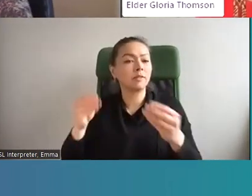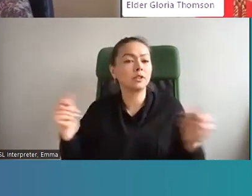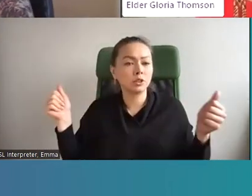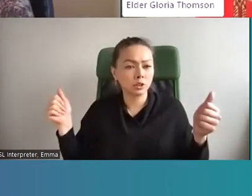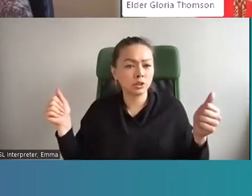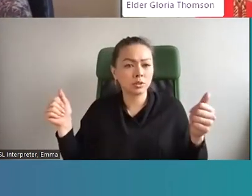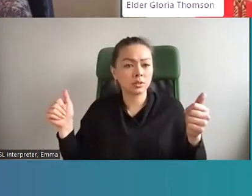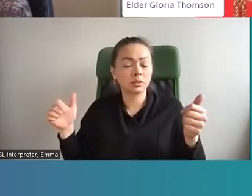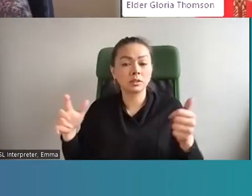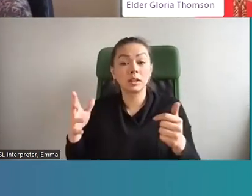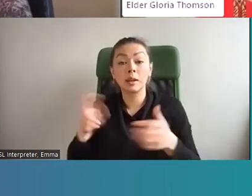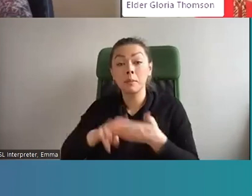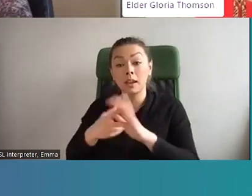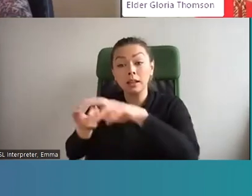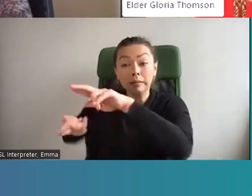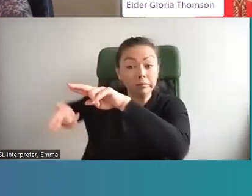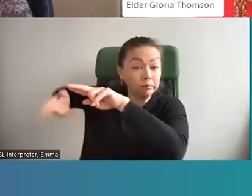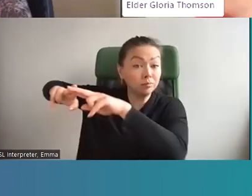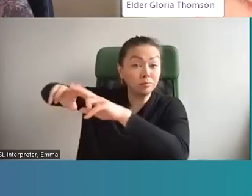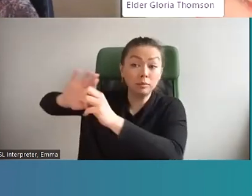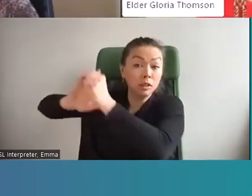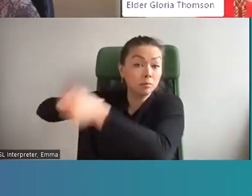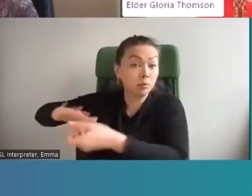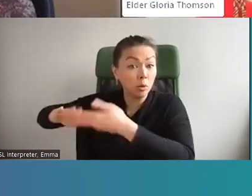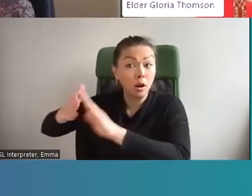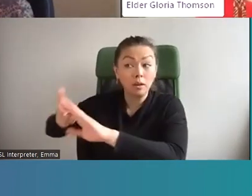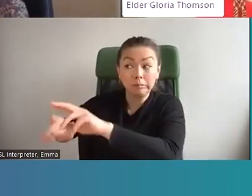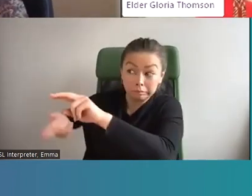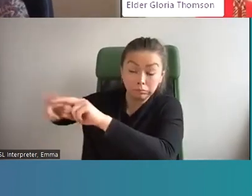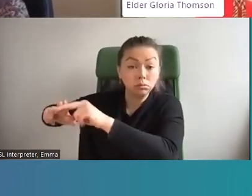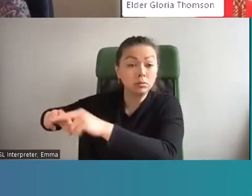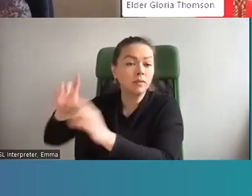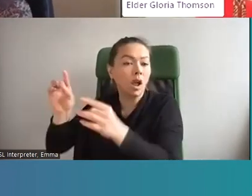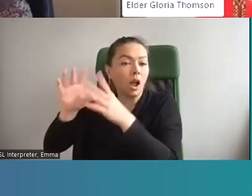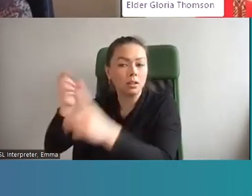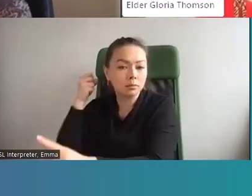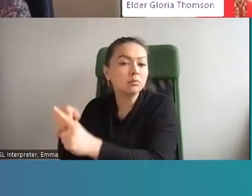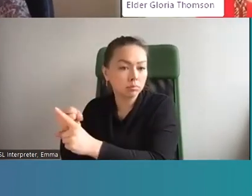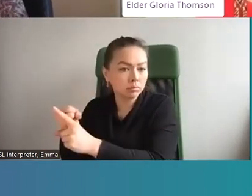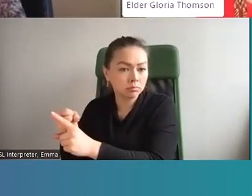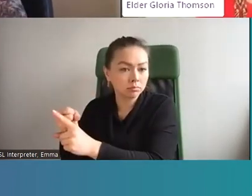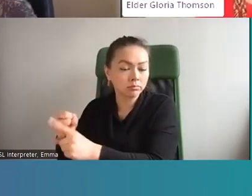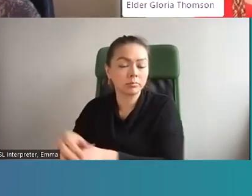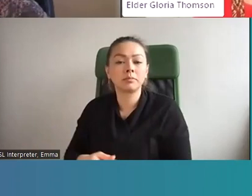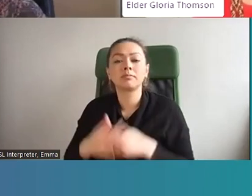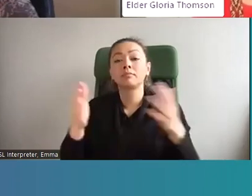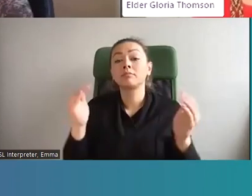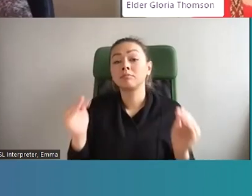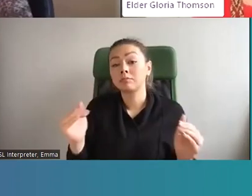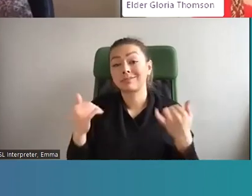violence on oppressed communities. We are happy to be joined by Elder